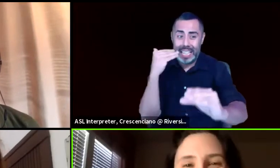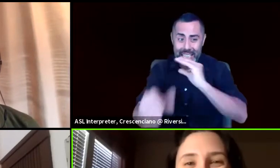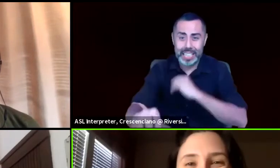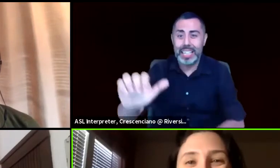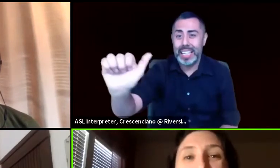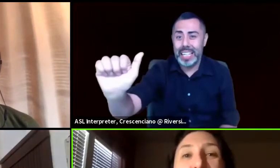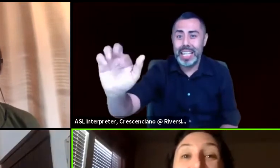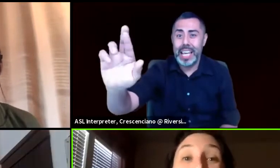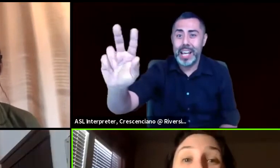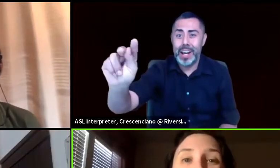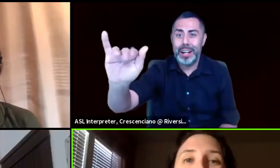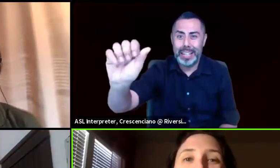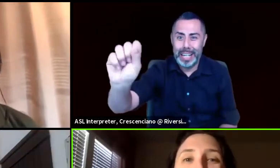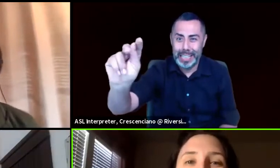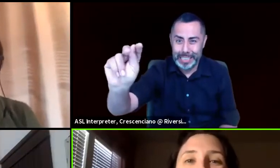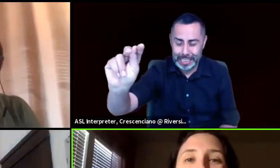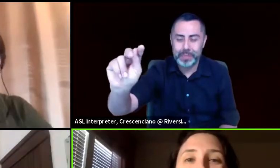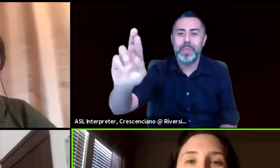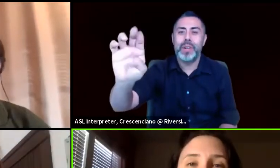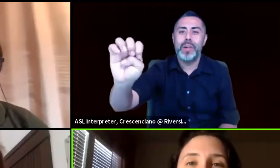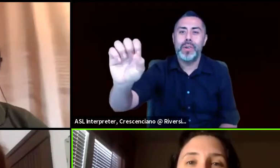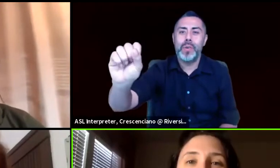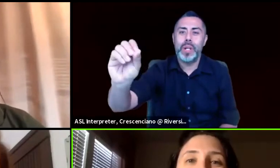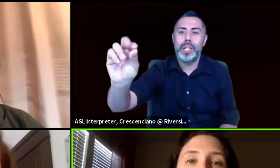A-R-T-I-S-T, resource,